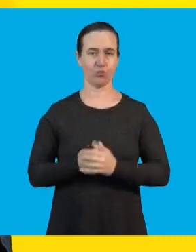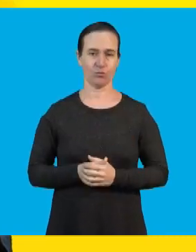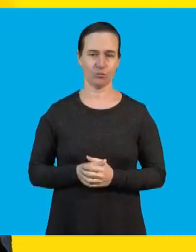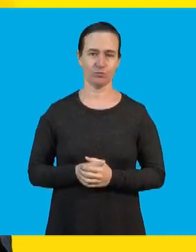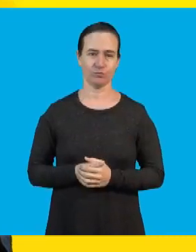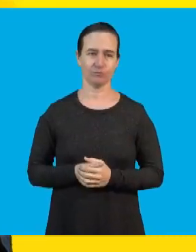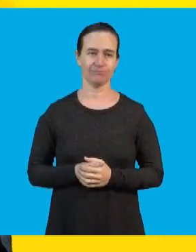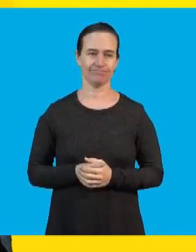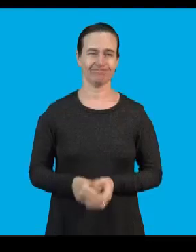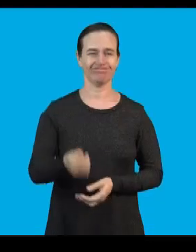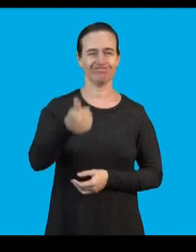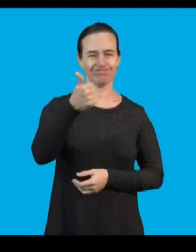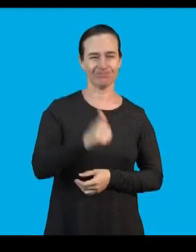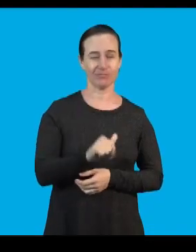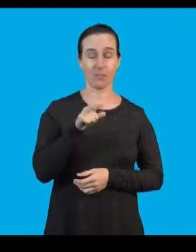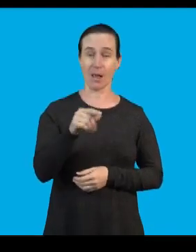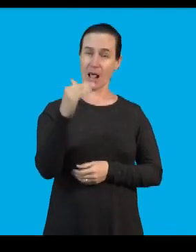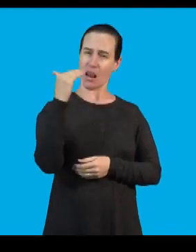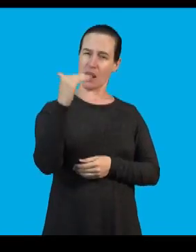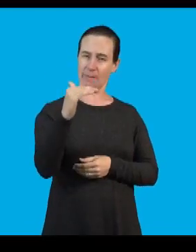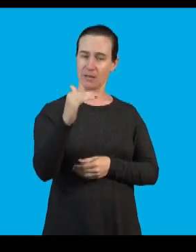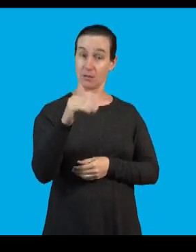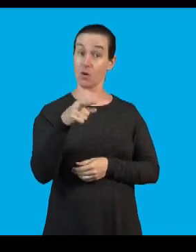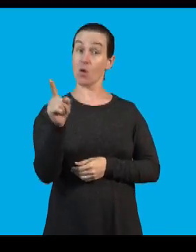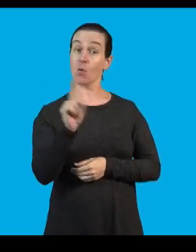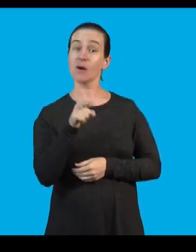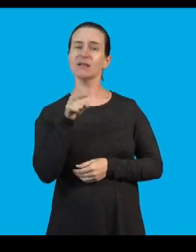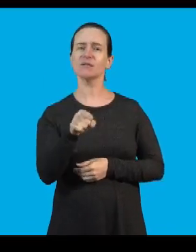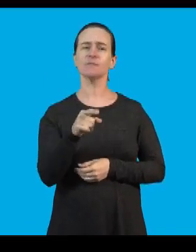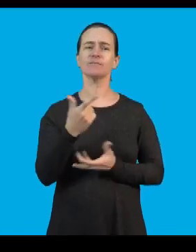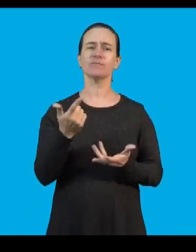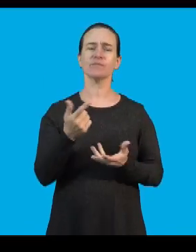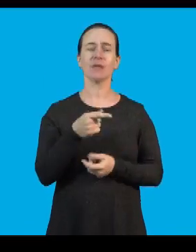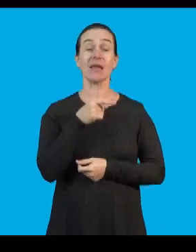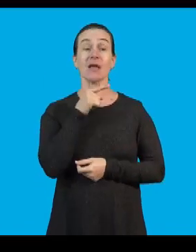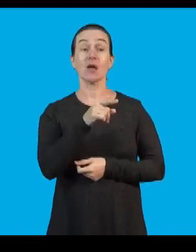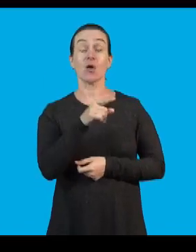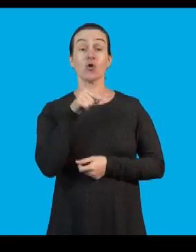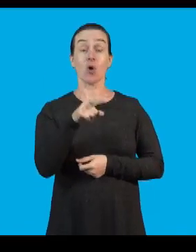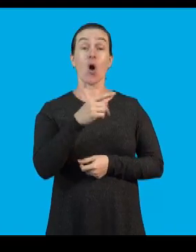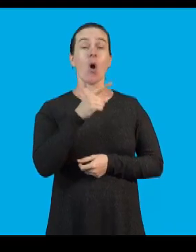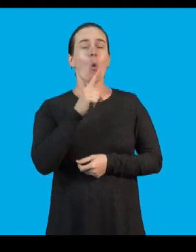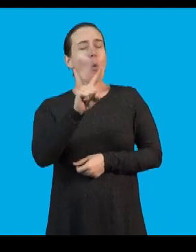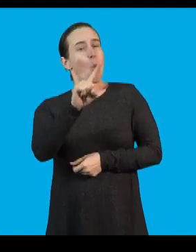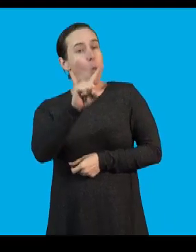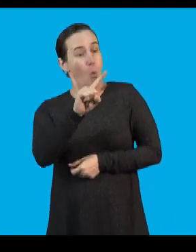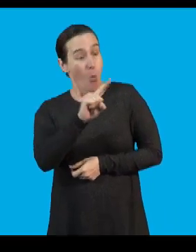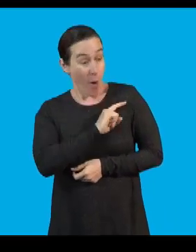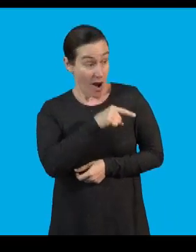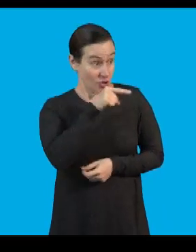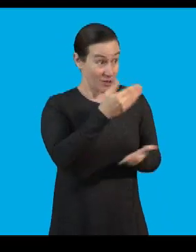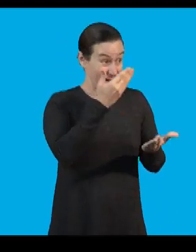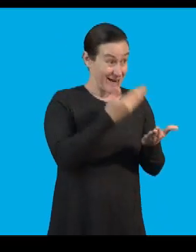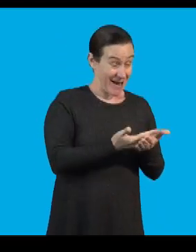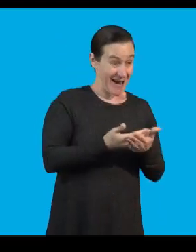requires. Remember, your textual reference or your limit is the reasons for her withdrawal from the competition. So we're